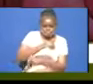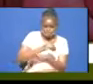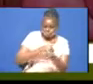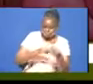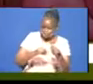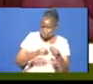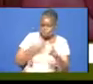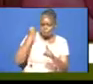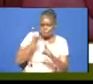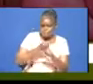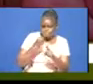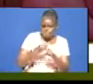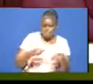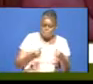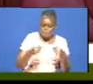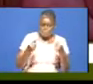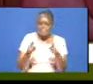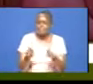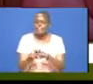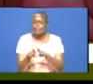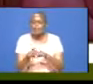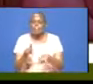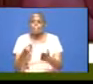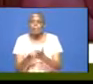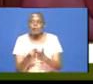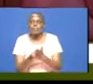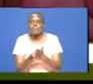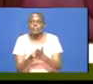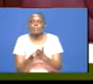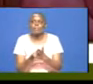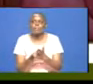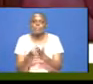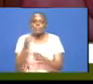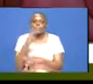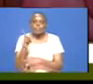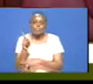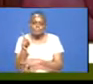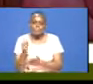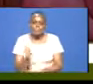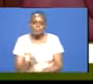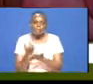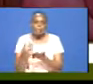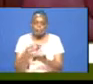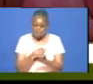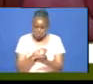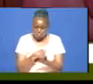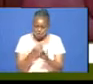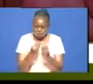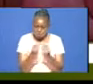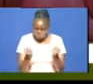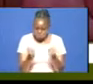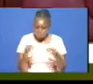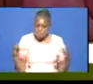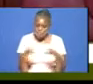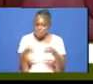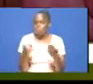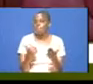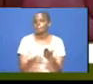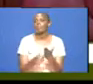fighting over the same, and I want to say this bill will assist us to resolve those